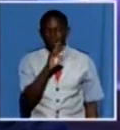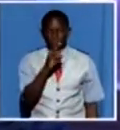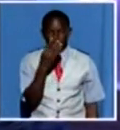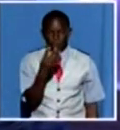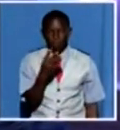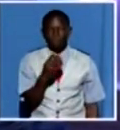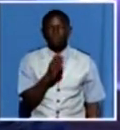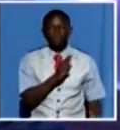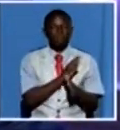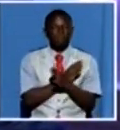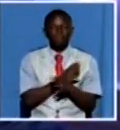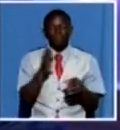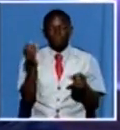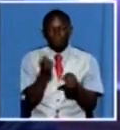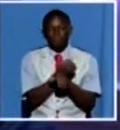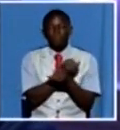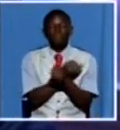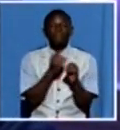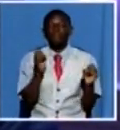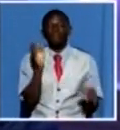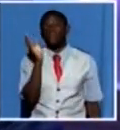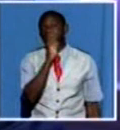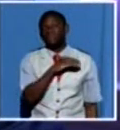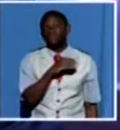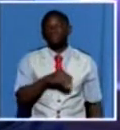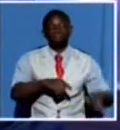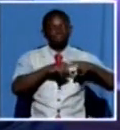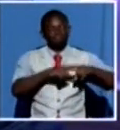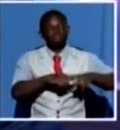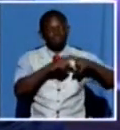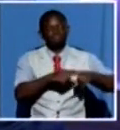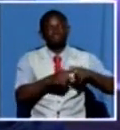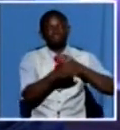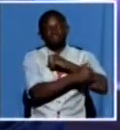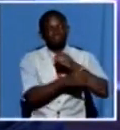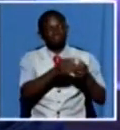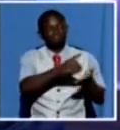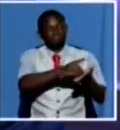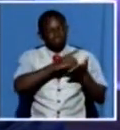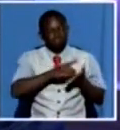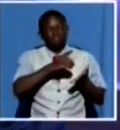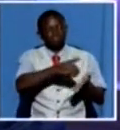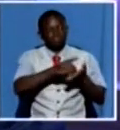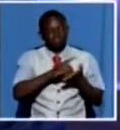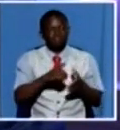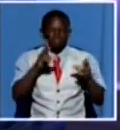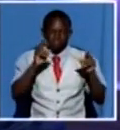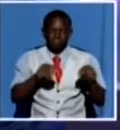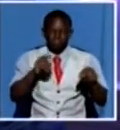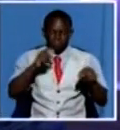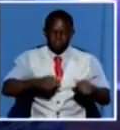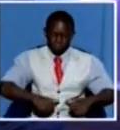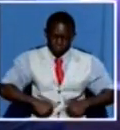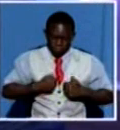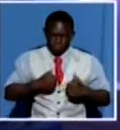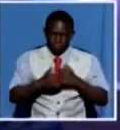be economically dependent on donor countries. We need to begin generating resources within our nation. We need